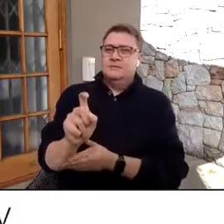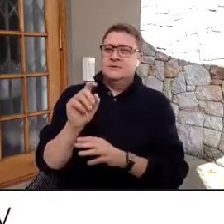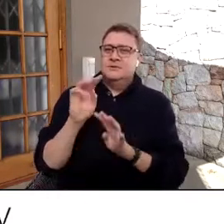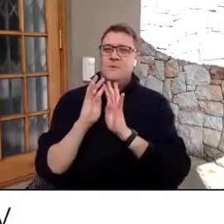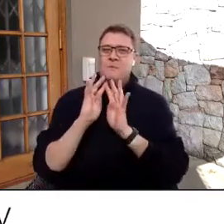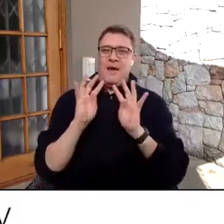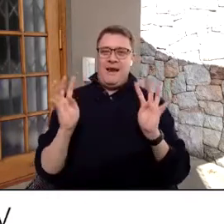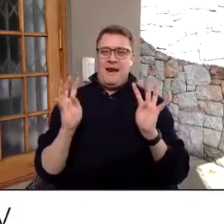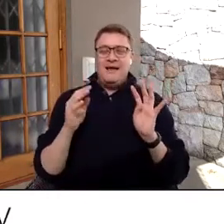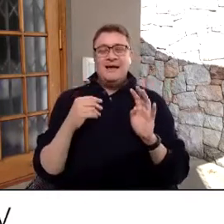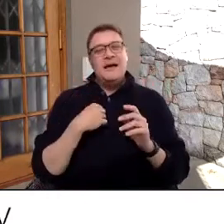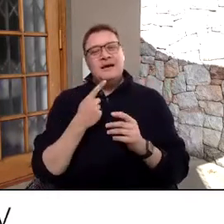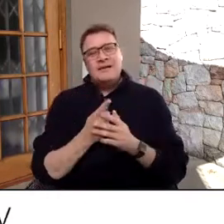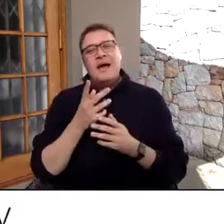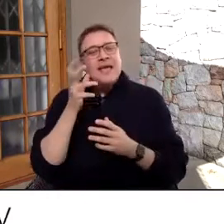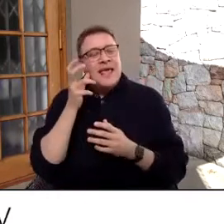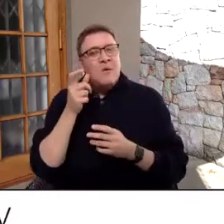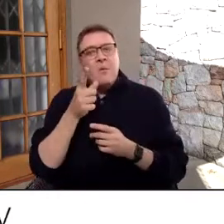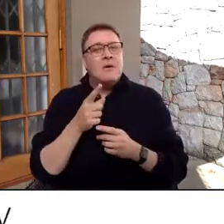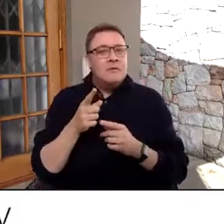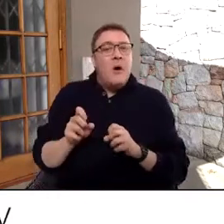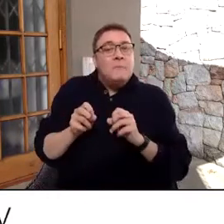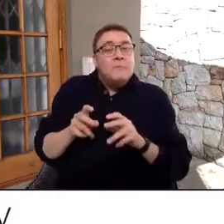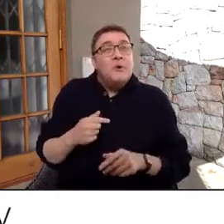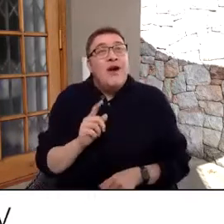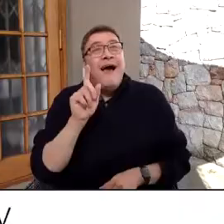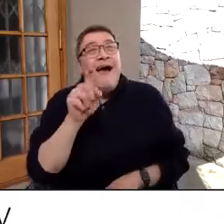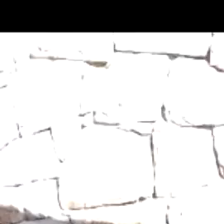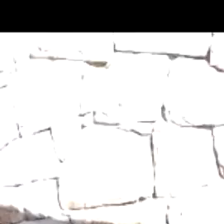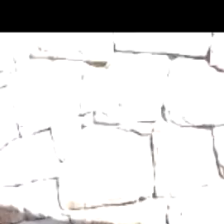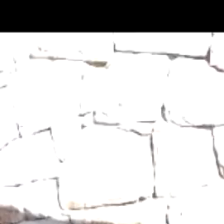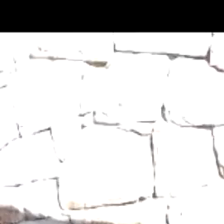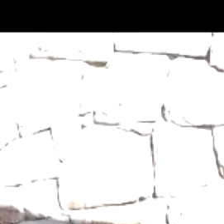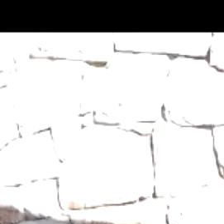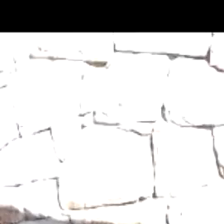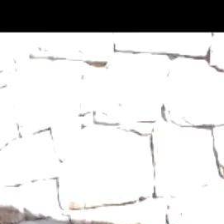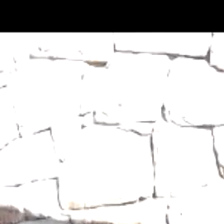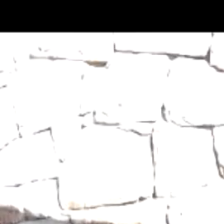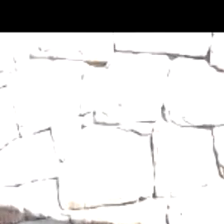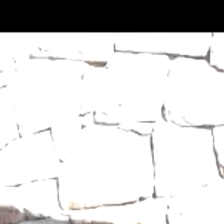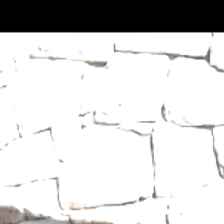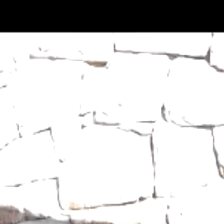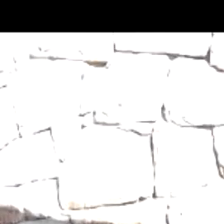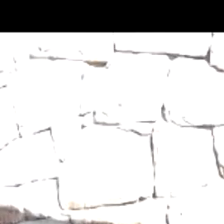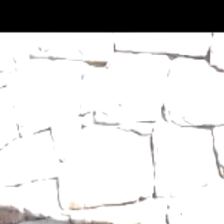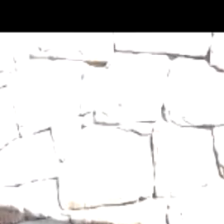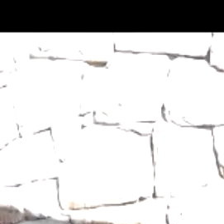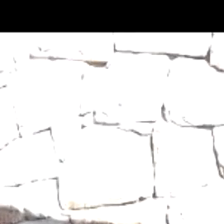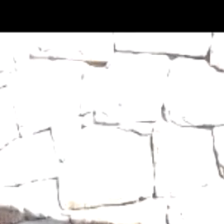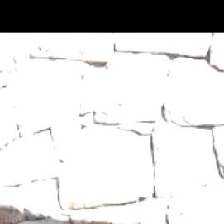and just have that opportunity for you to have any of those burning questions that you might have, ask